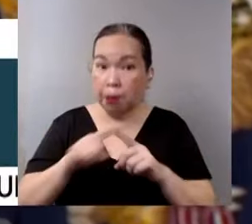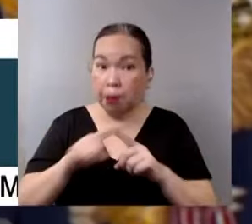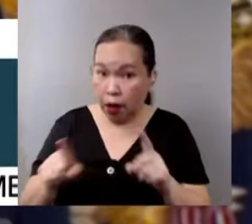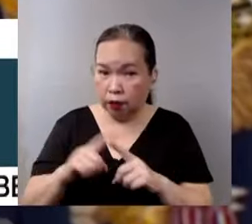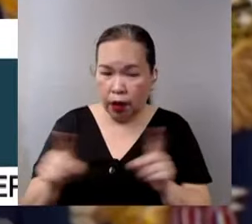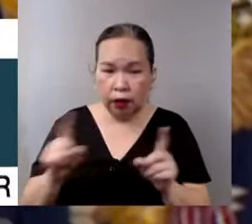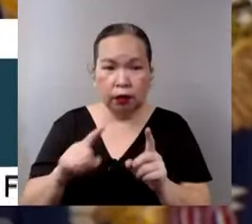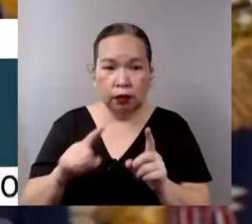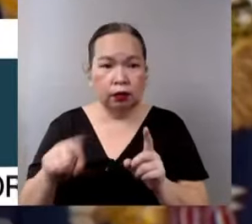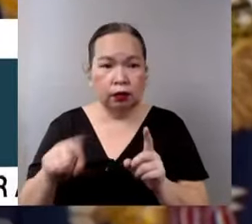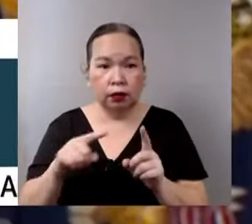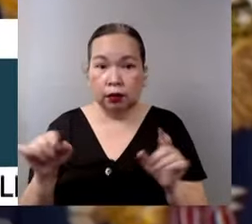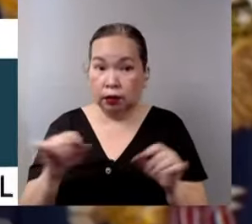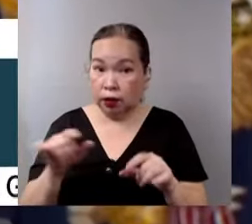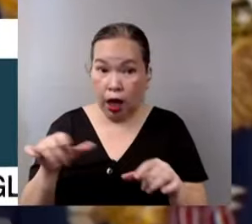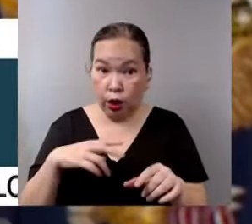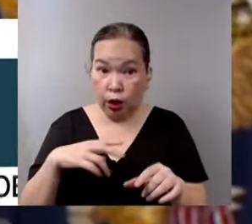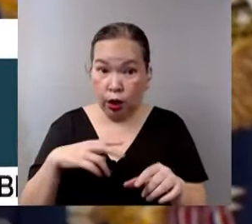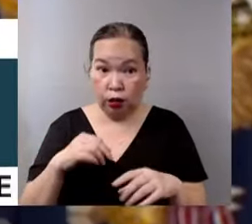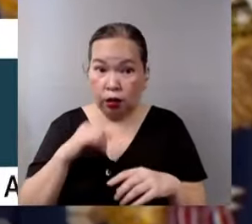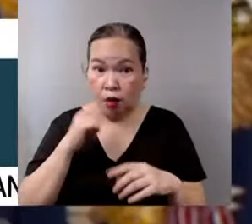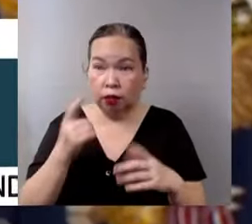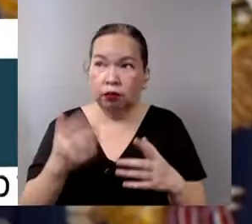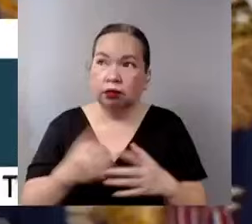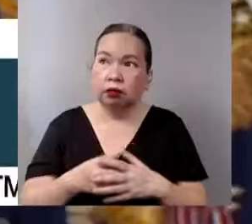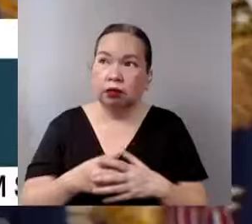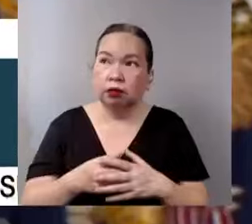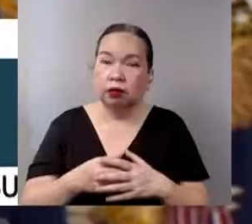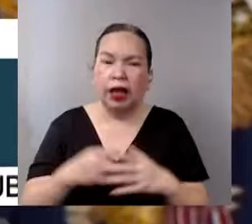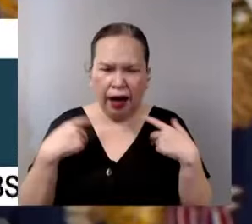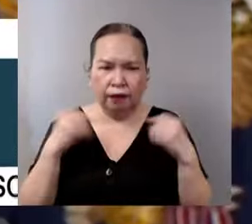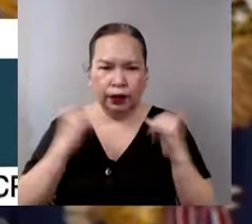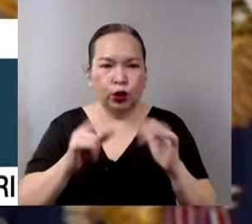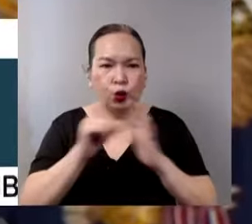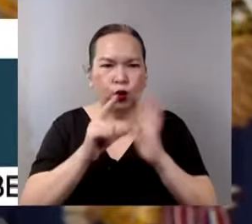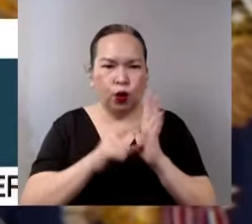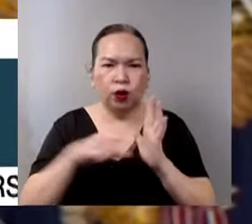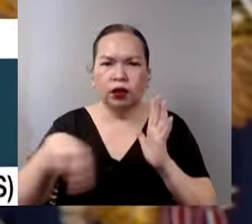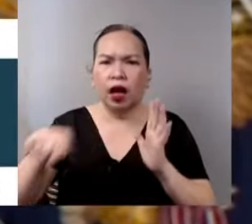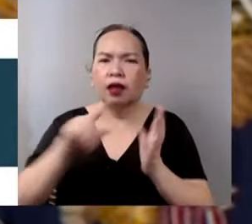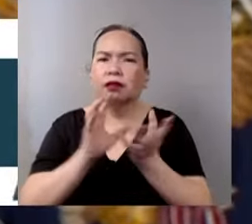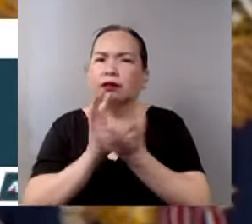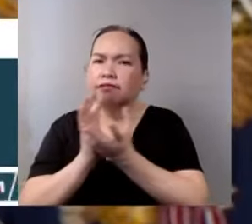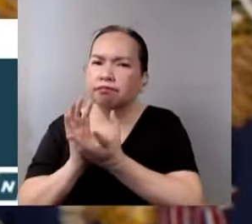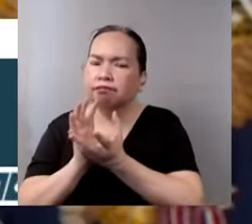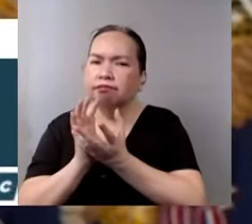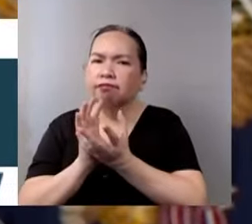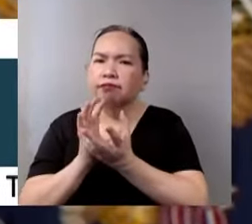are we a lawless country. We are a civil society, and order must prevail.